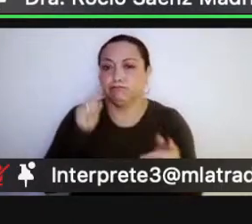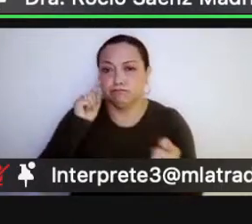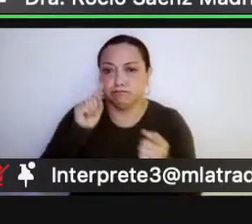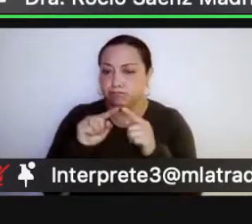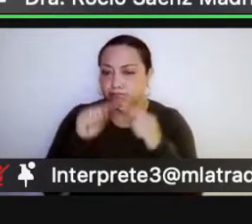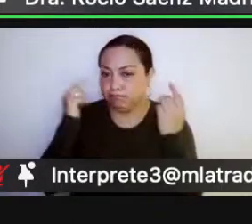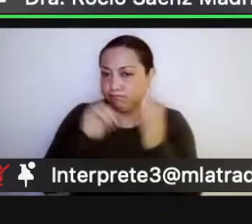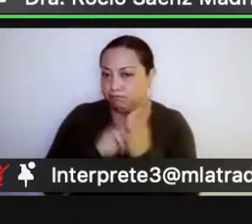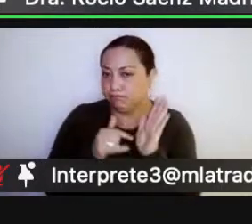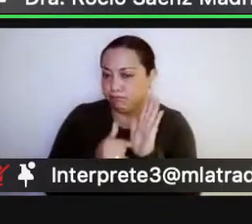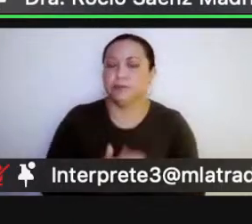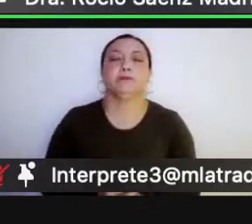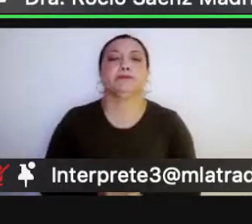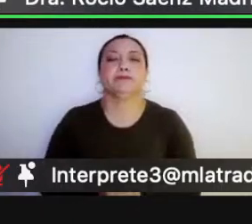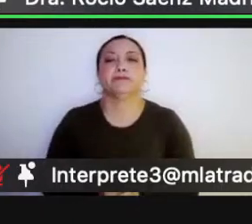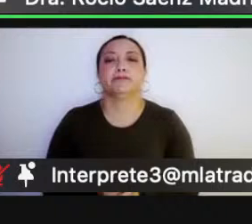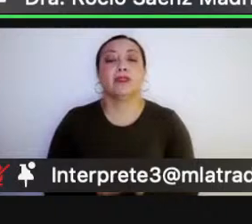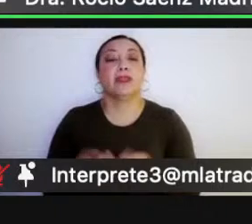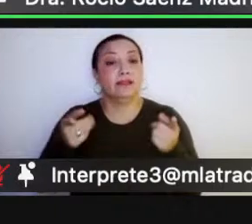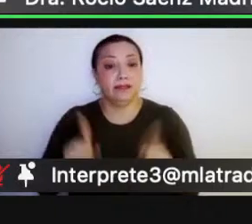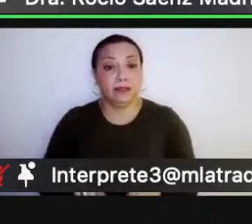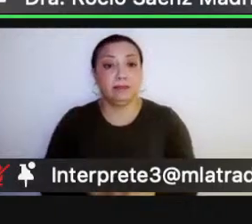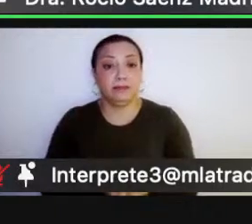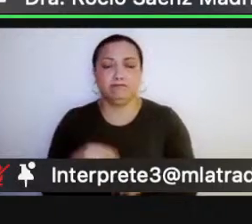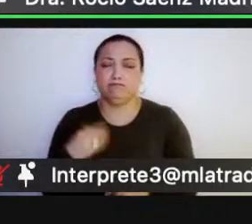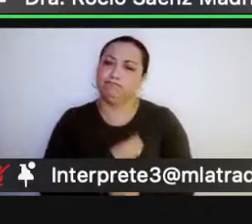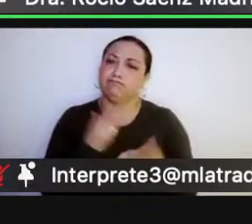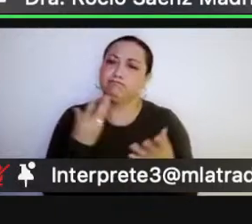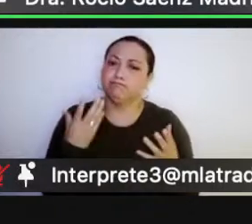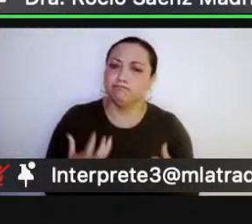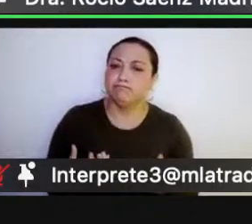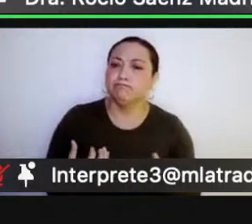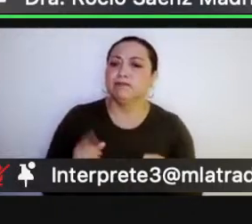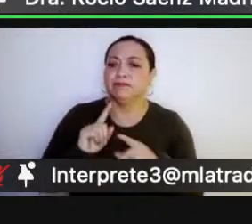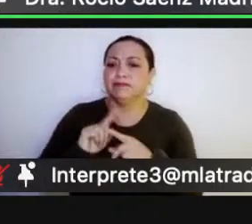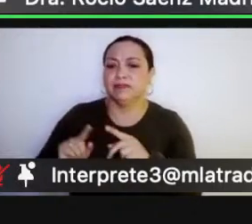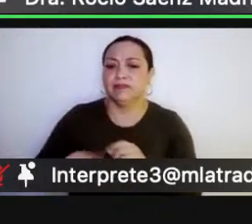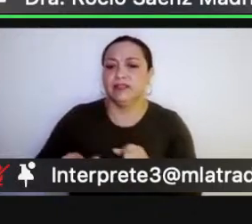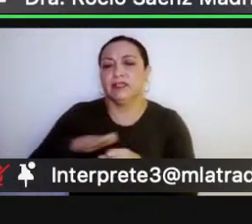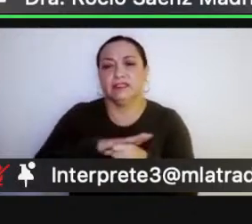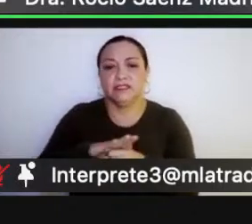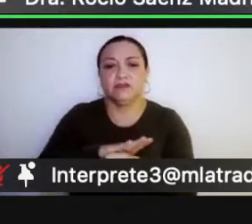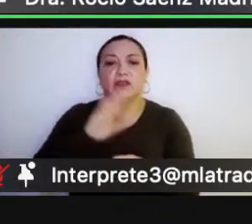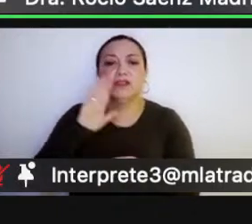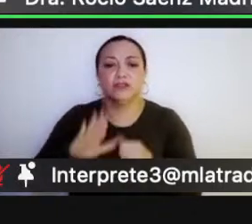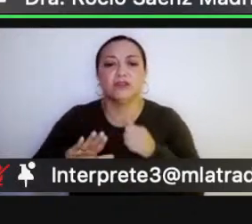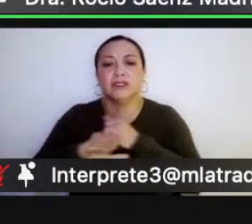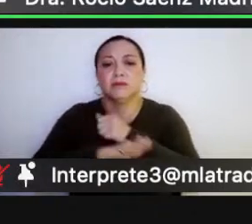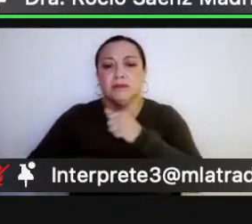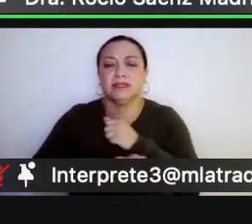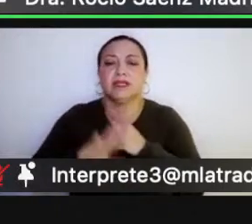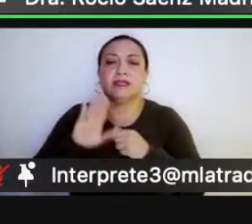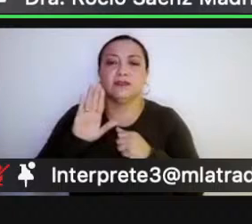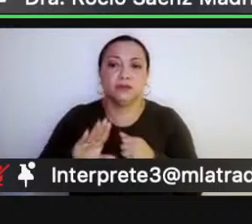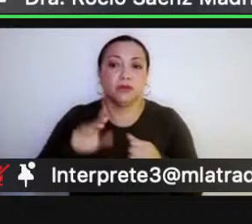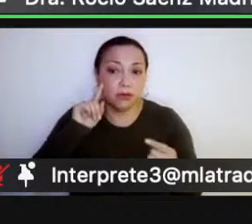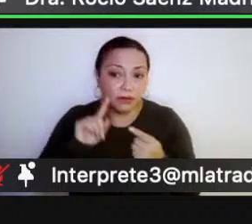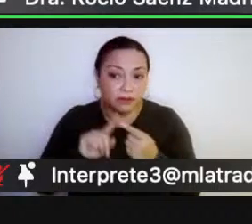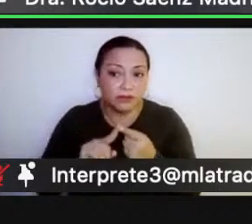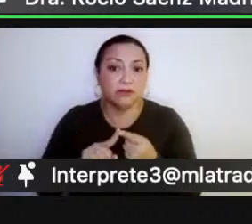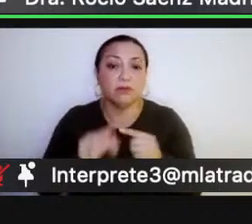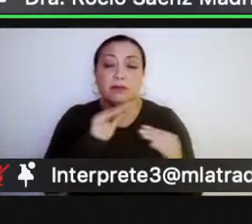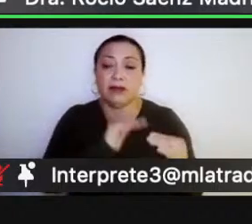how we are responding to this objective or target. We are responding to